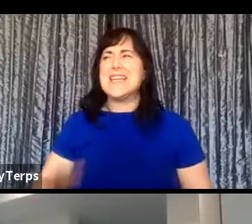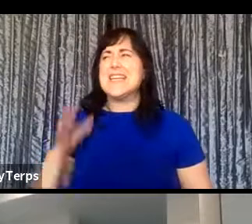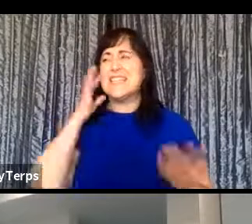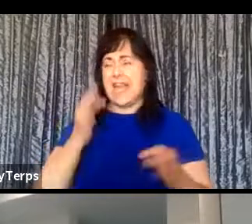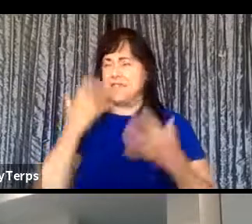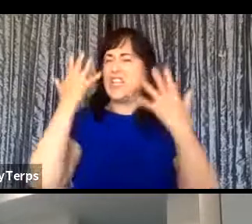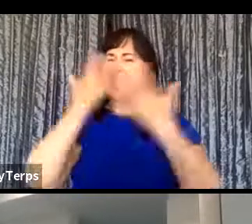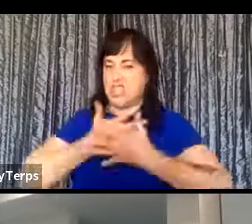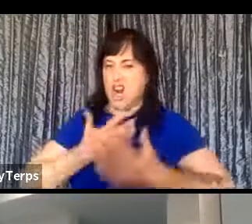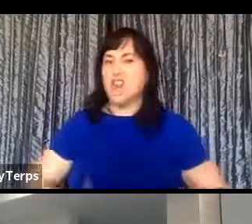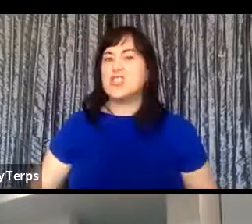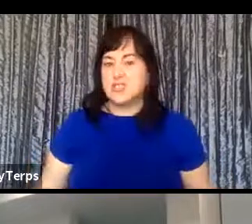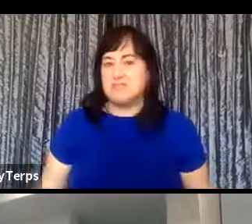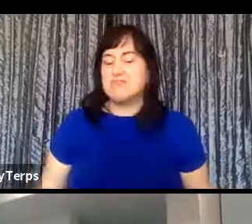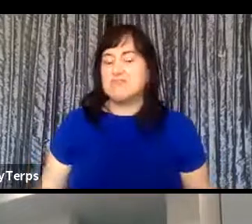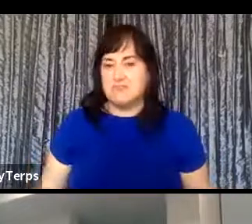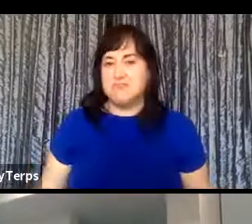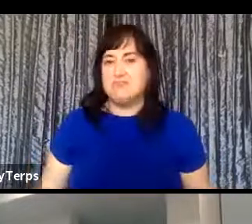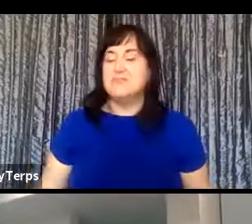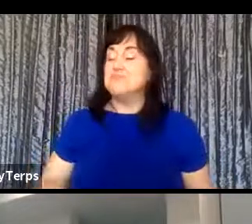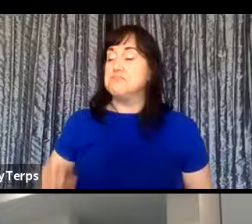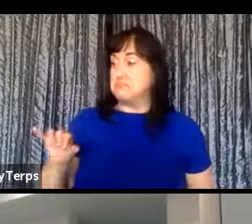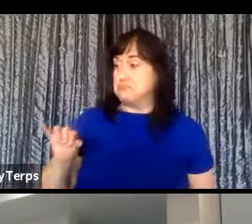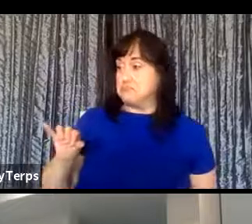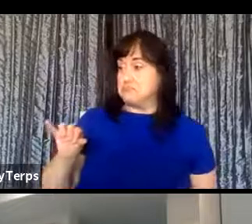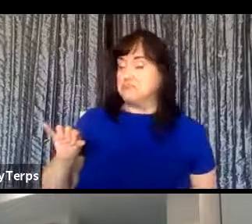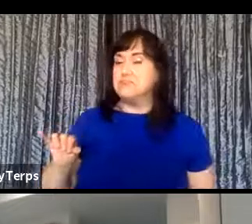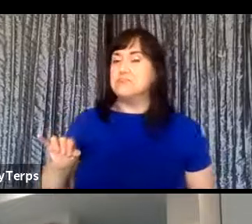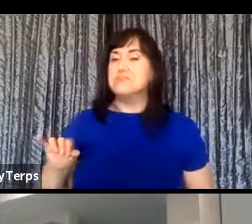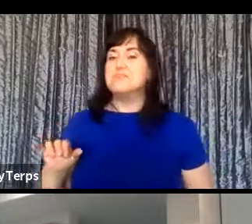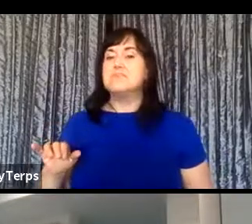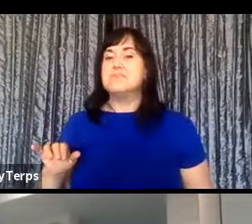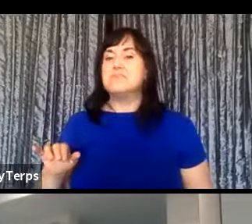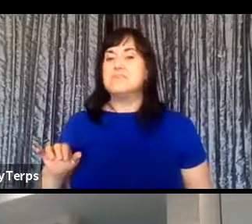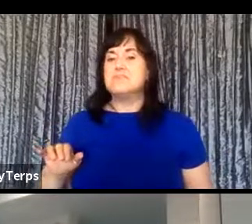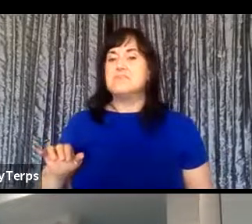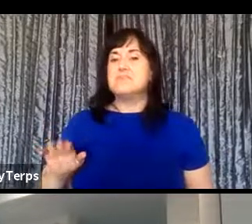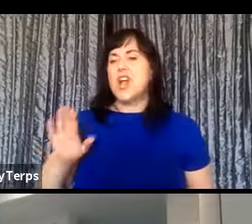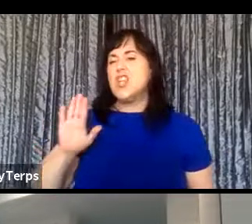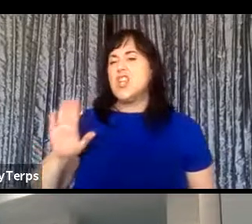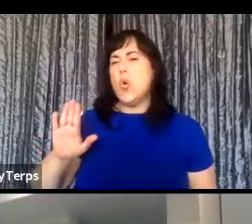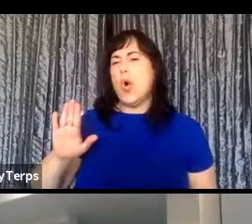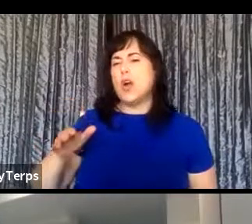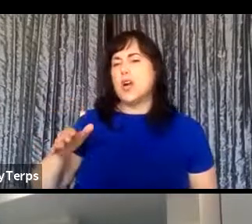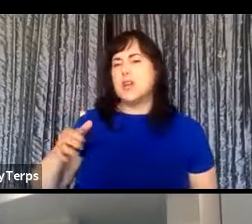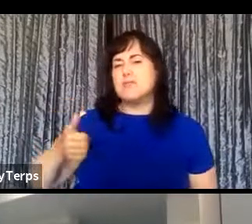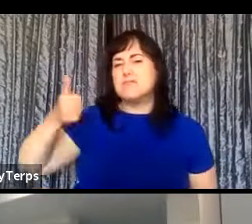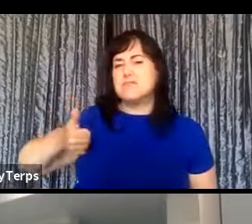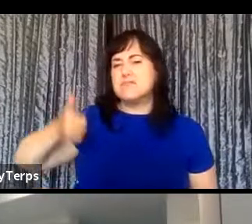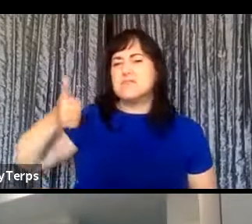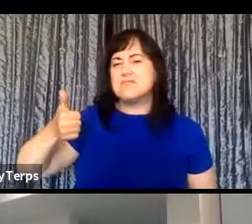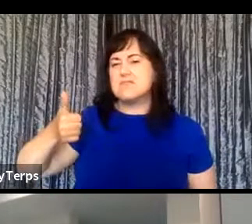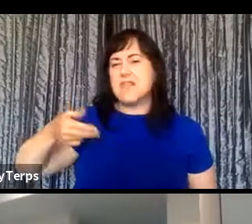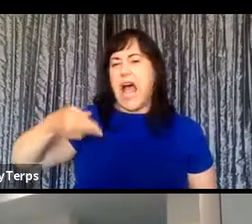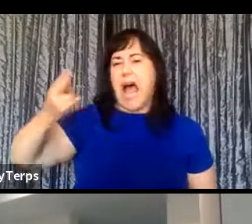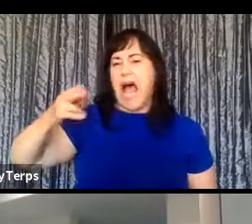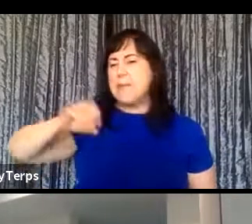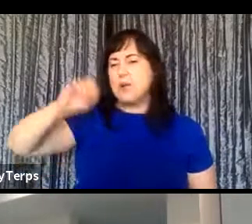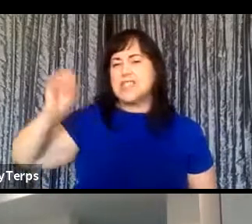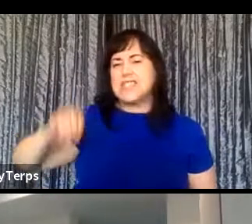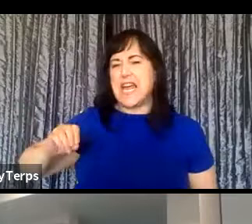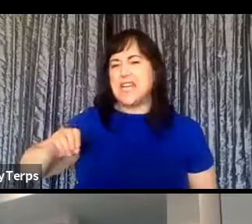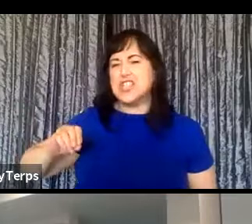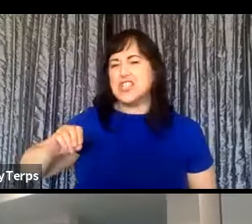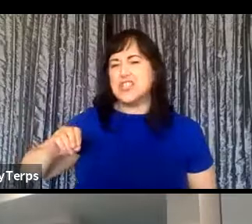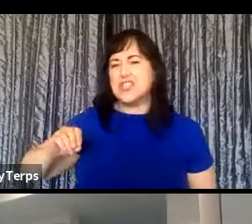dark chocolate. Ooh, okay. What is your upper percentage? How high would you go? Just making sure that there's